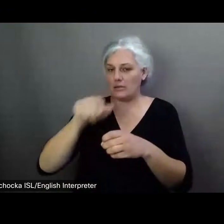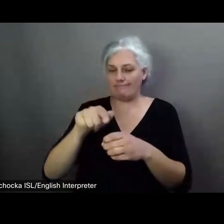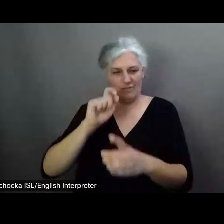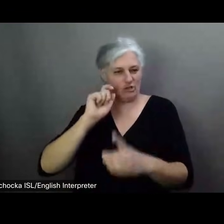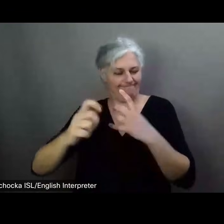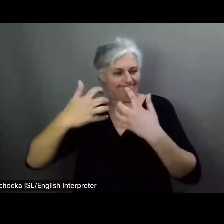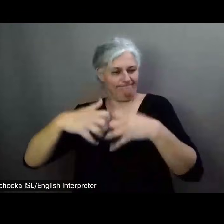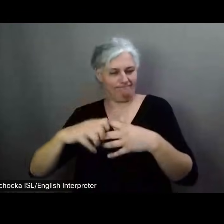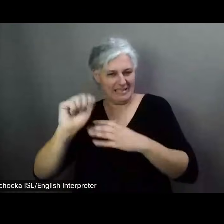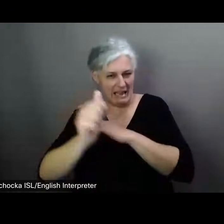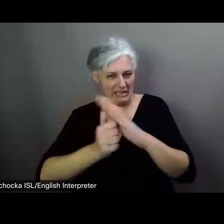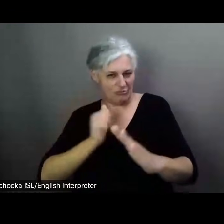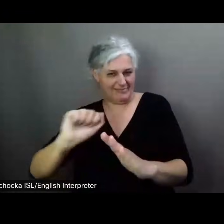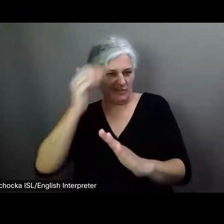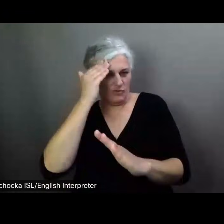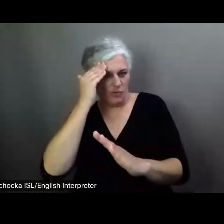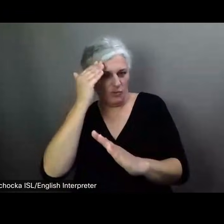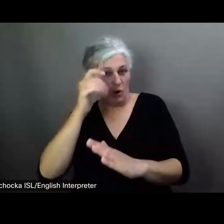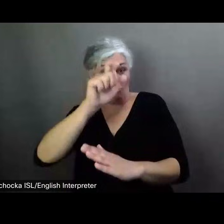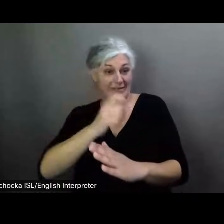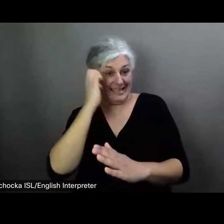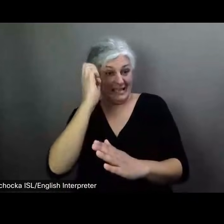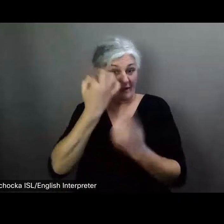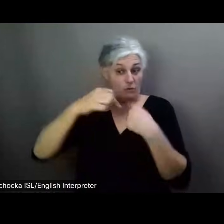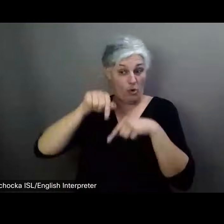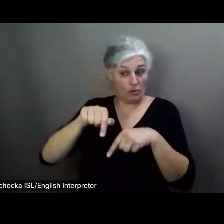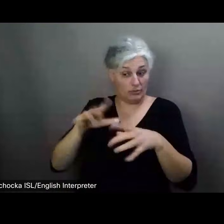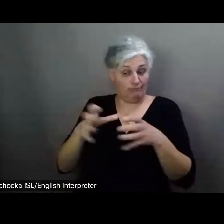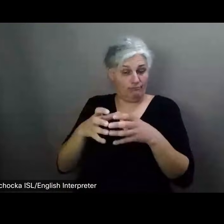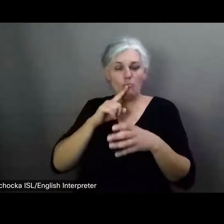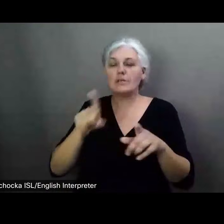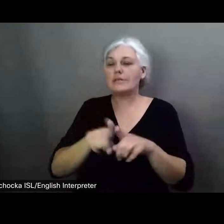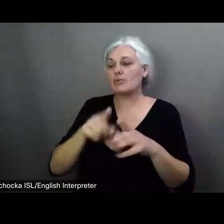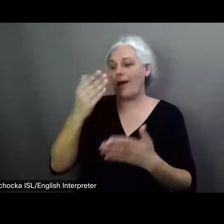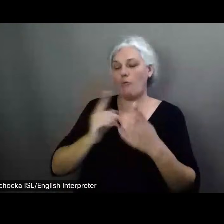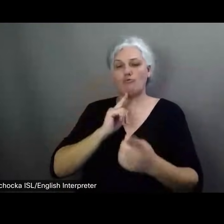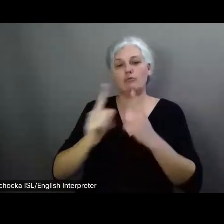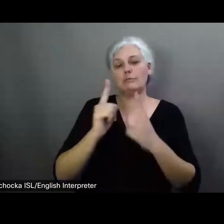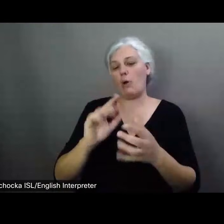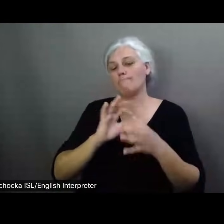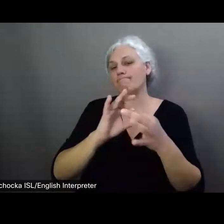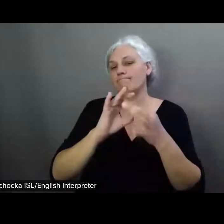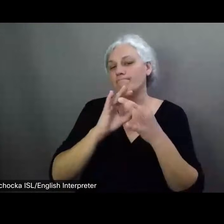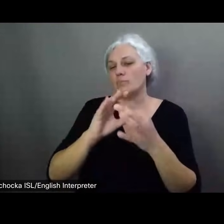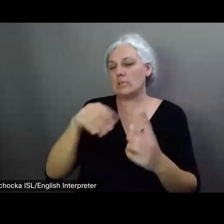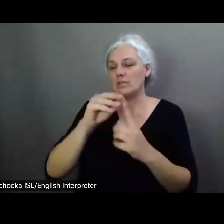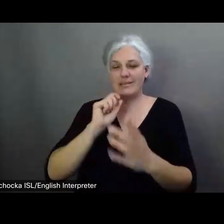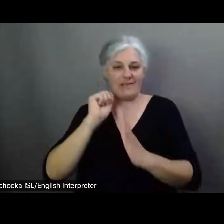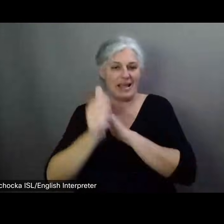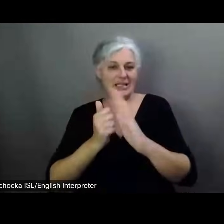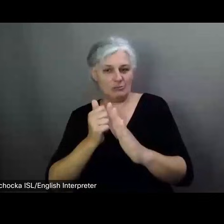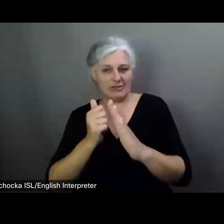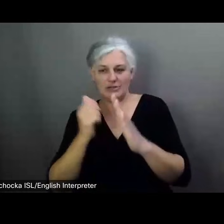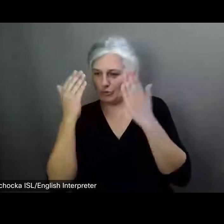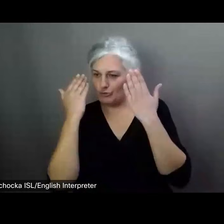and our knowledge expertise, which patients expect from us, but also how we respond when that expertise translates